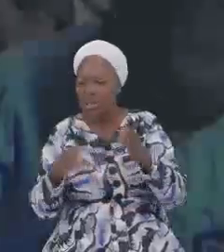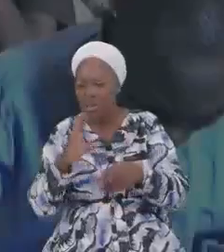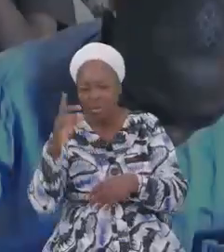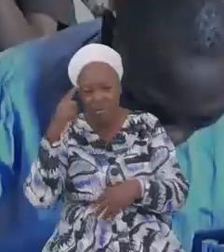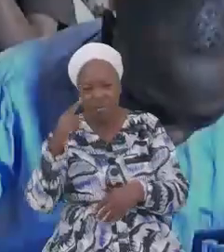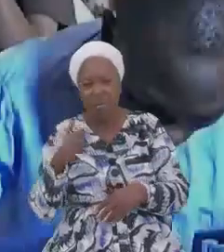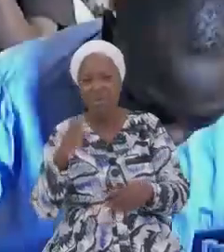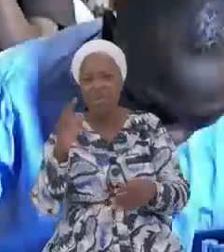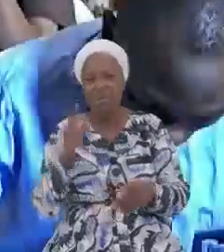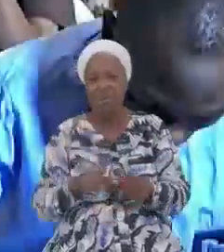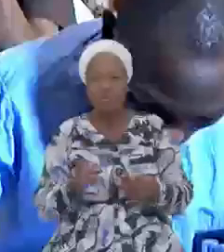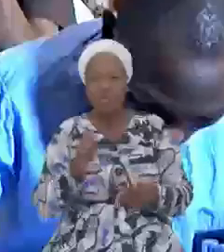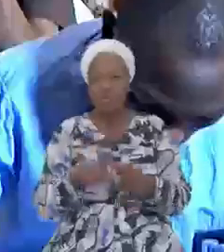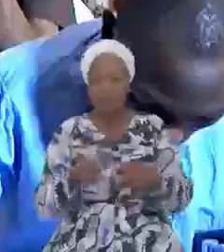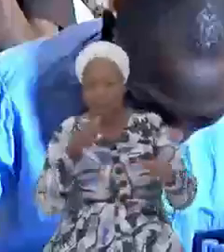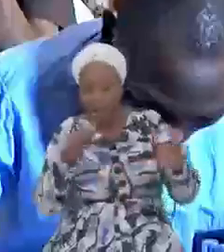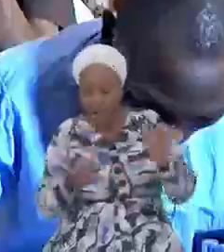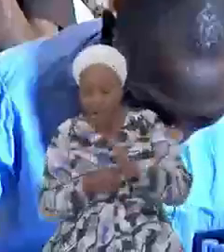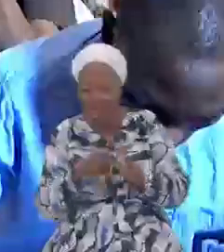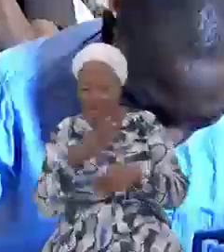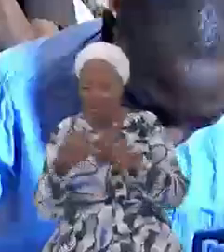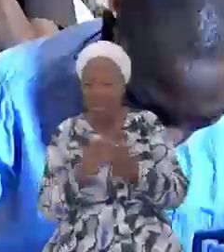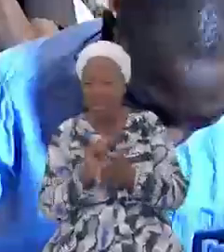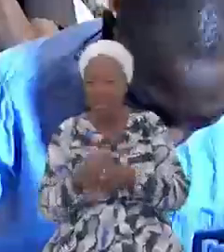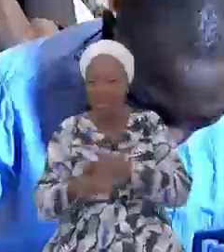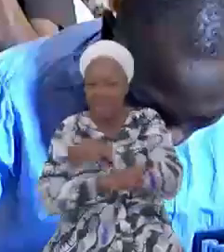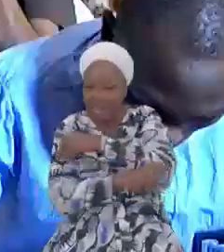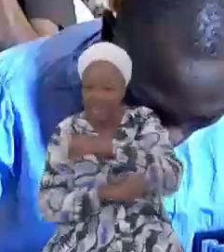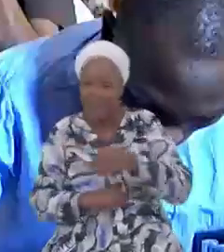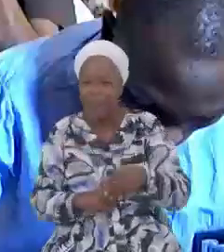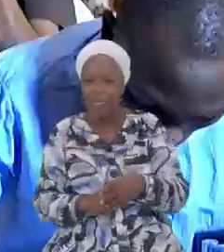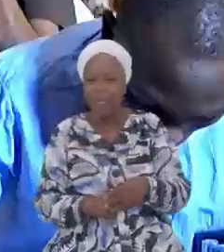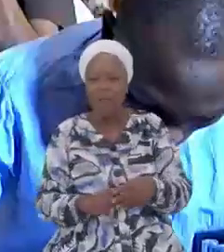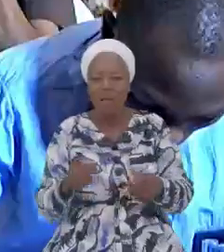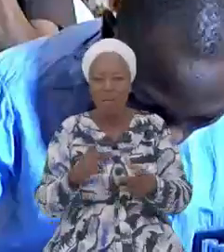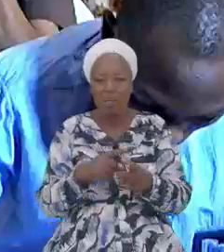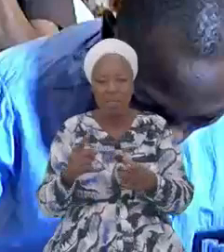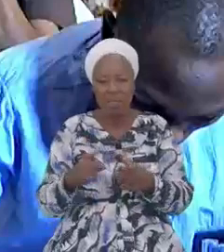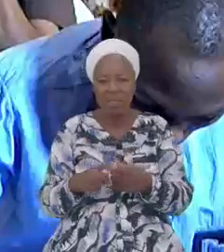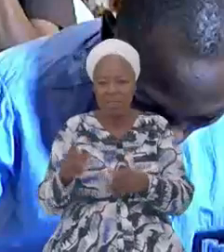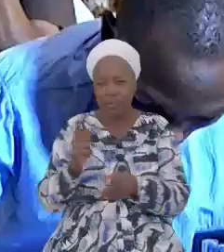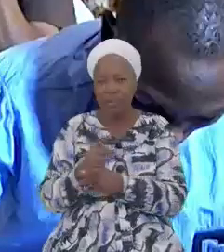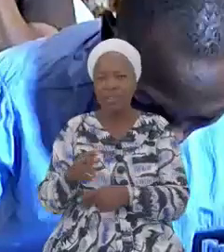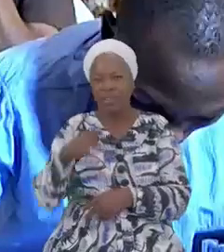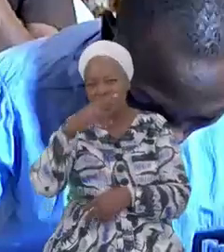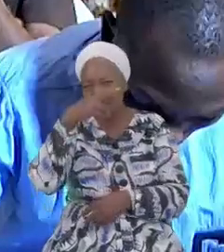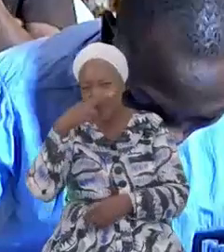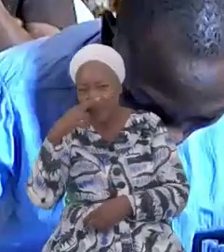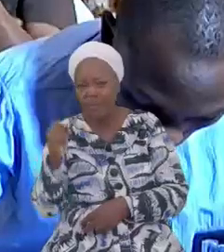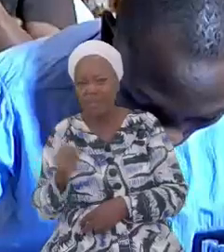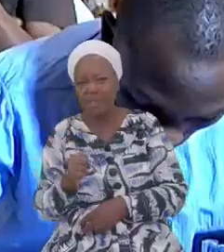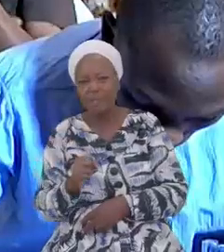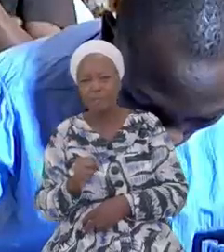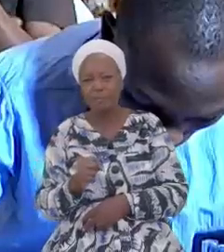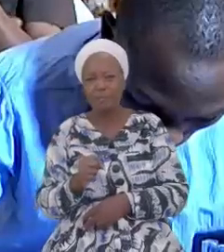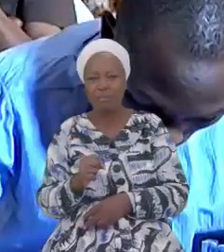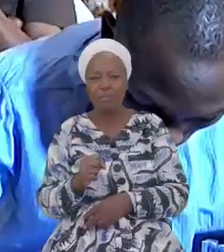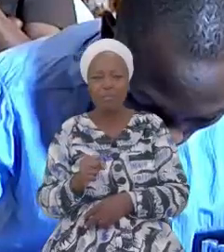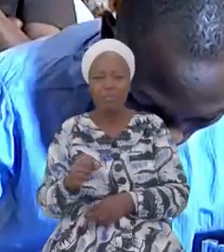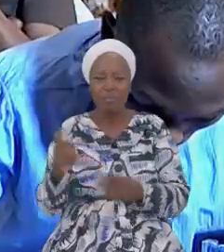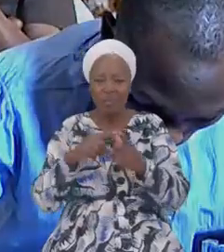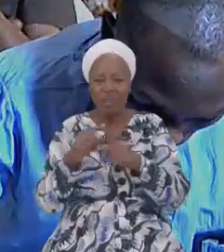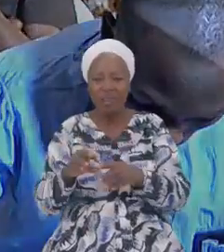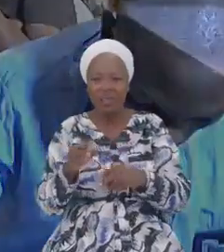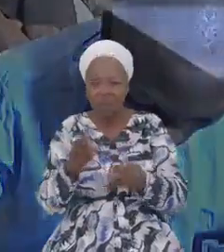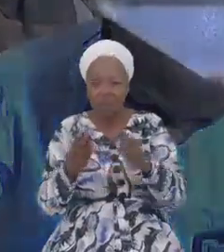hide their booties. Oh, you say, I'm here, and then you put the thing there. Thieves, they want to put the money you